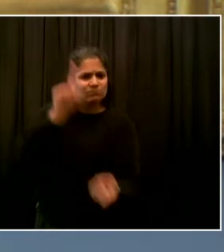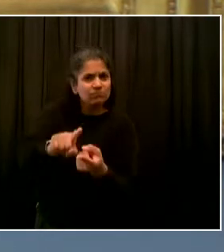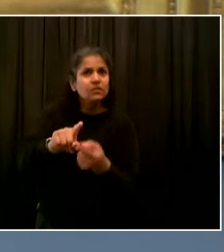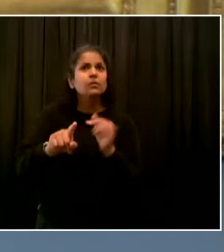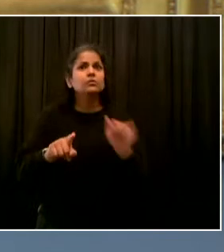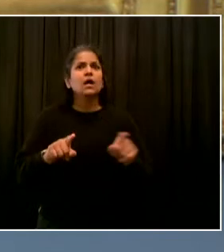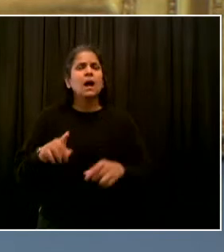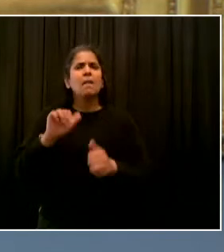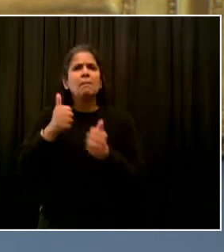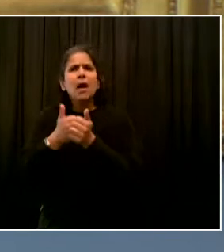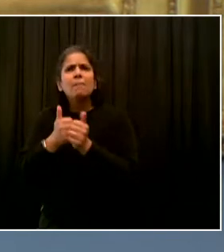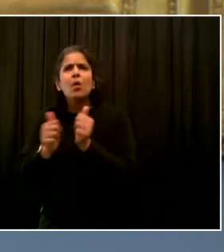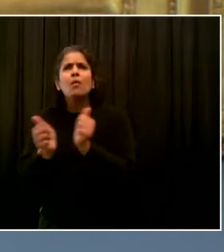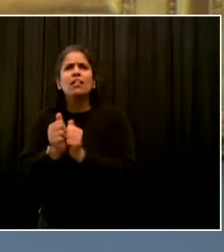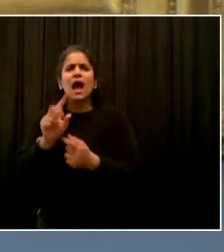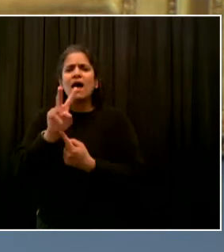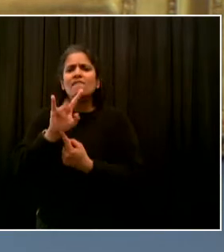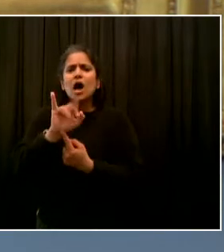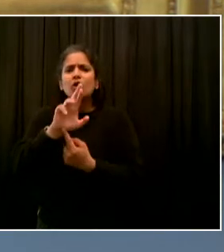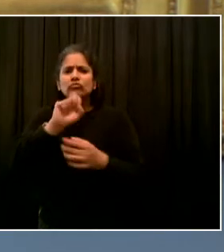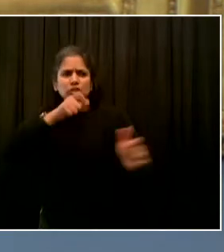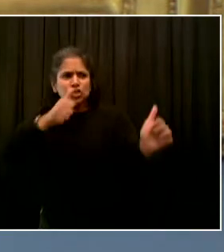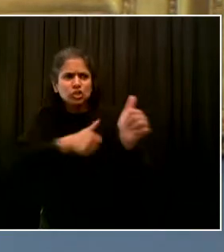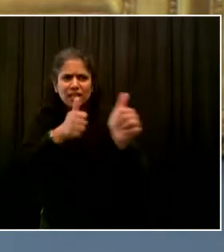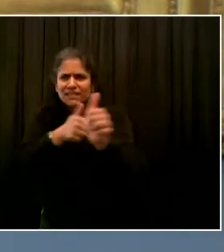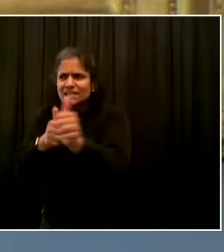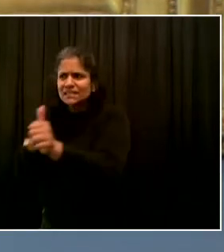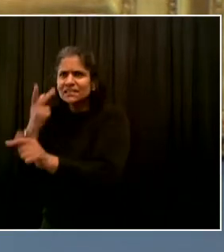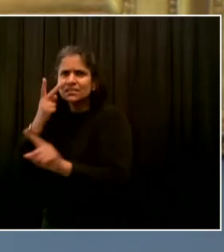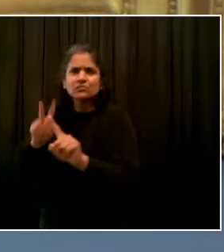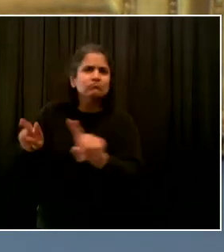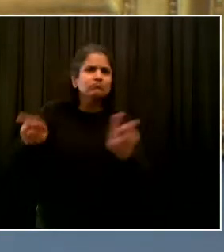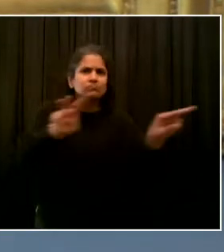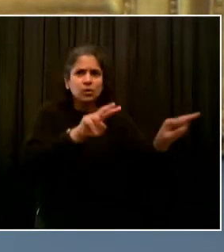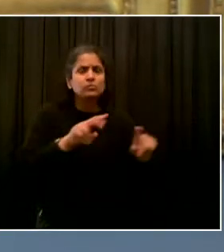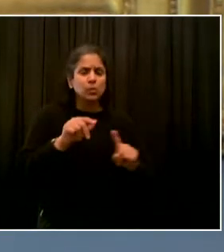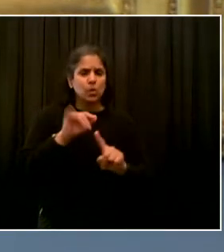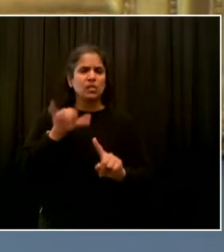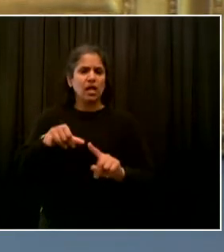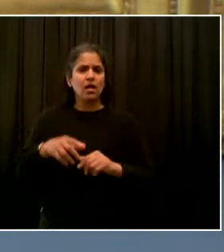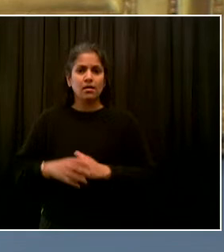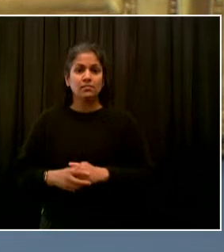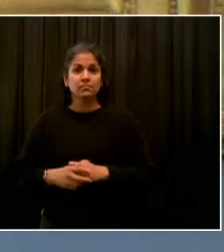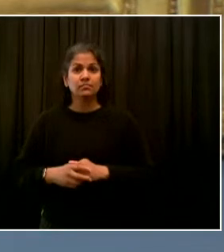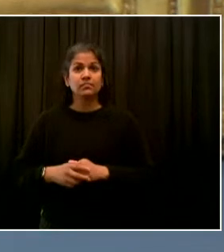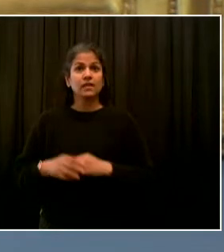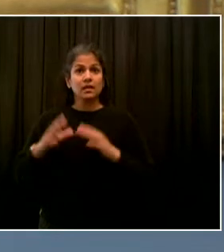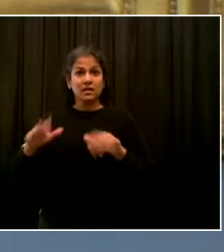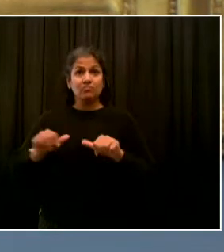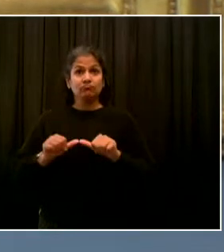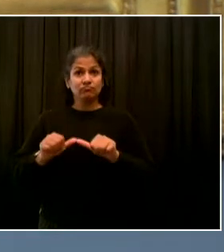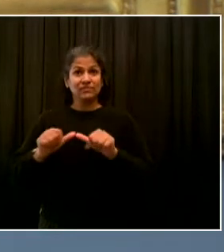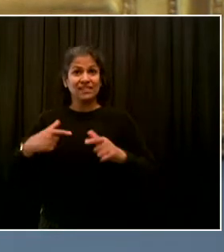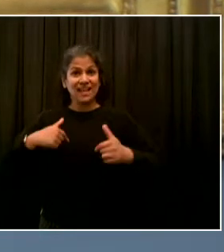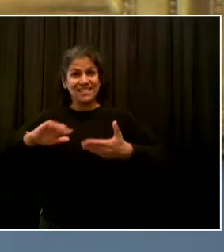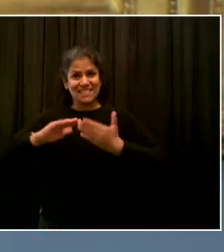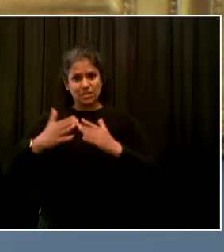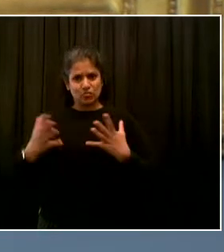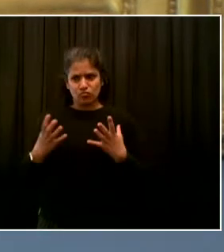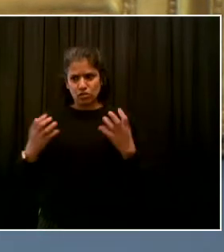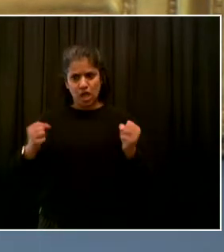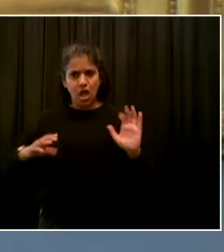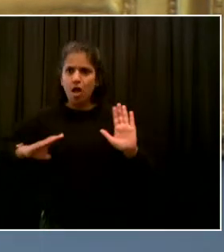can move in the right direction and continue to have our city up and recovery. And right now, I